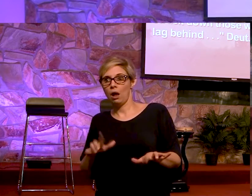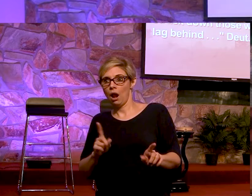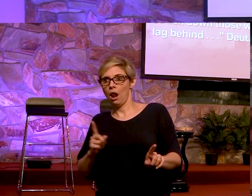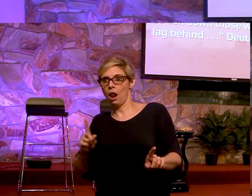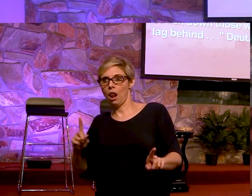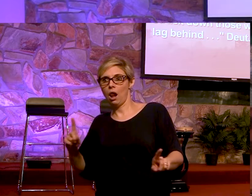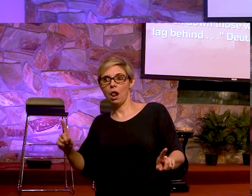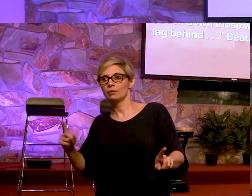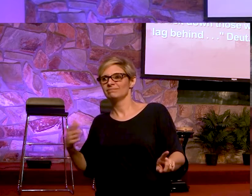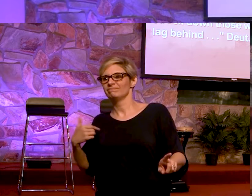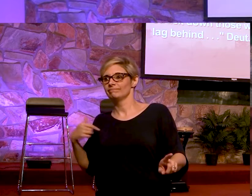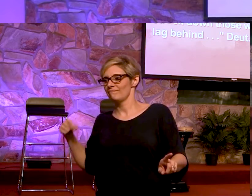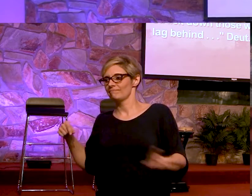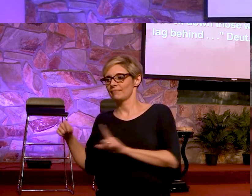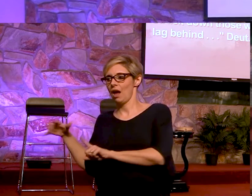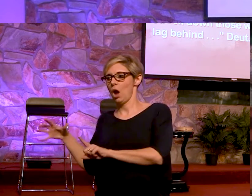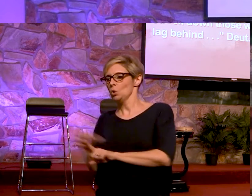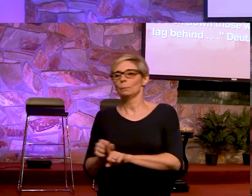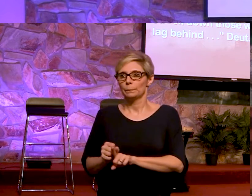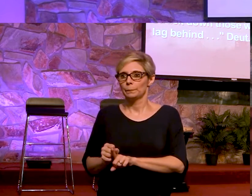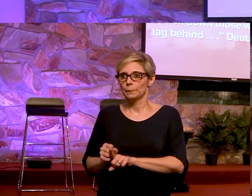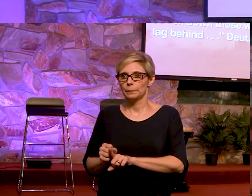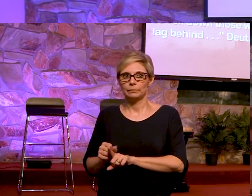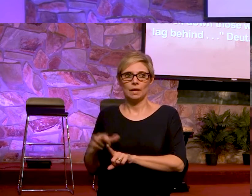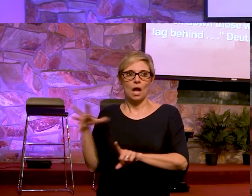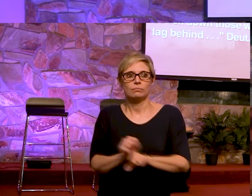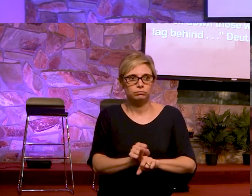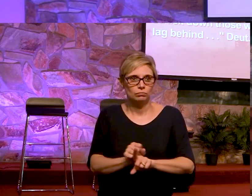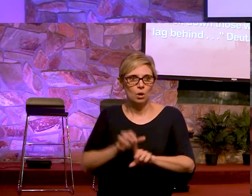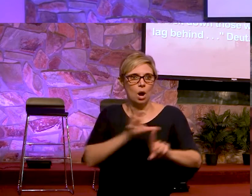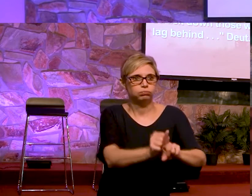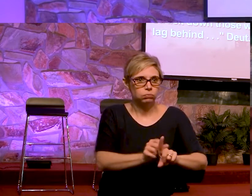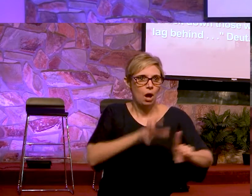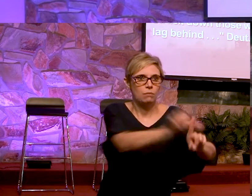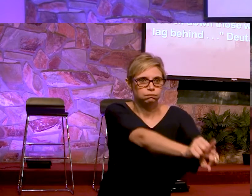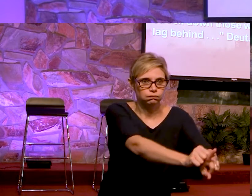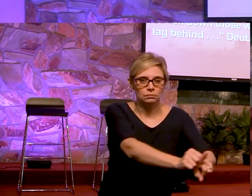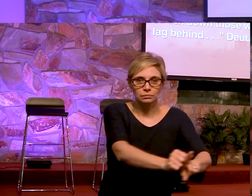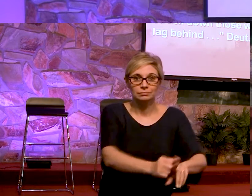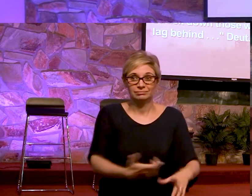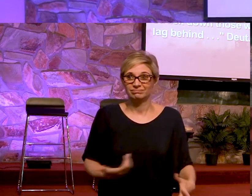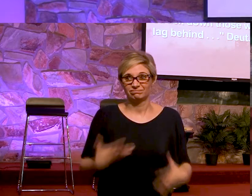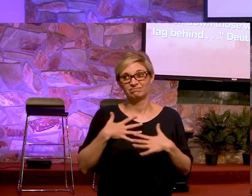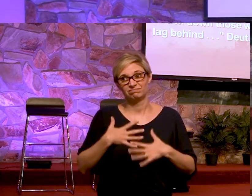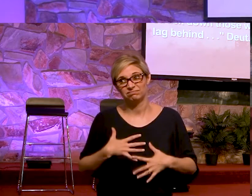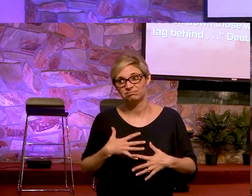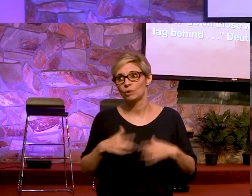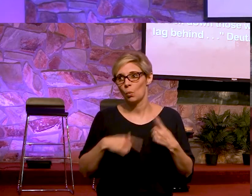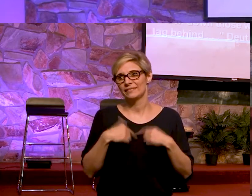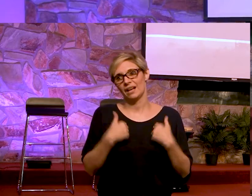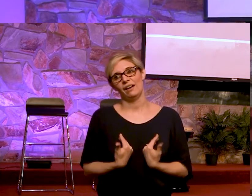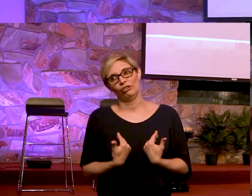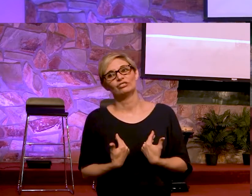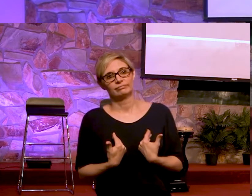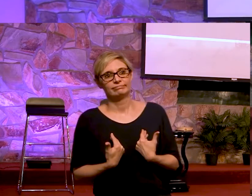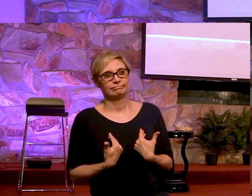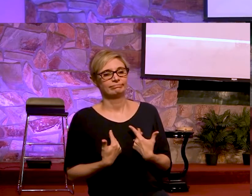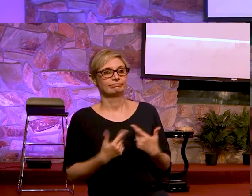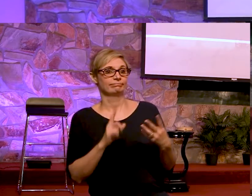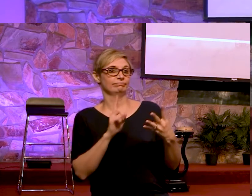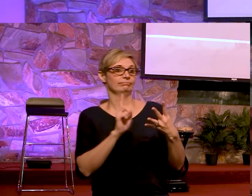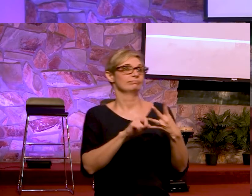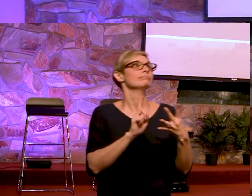become discouraged when we are exhausted. Number 2, we